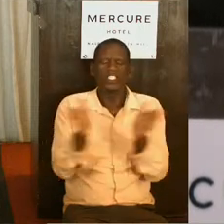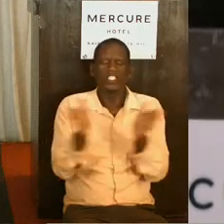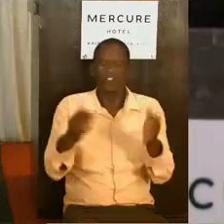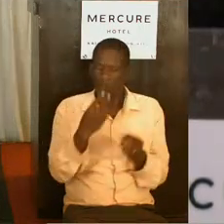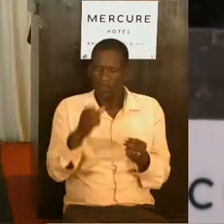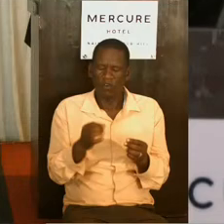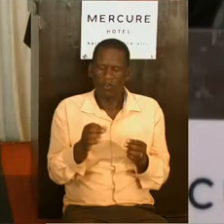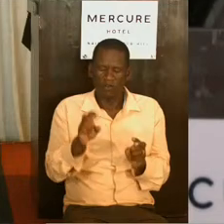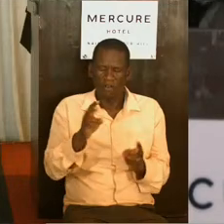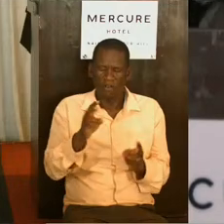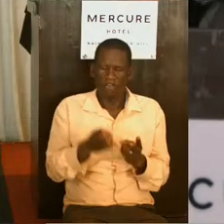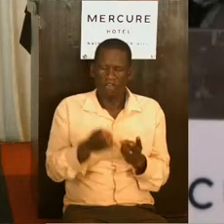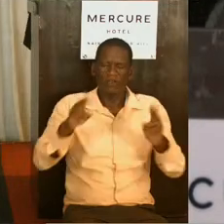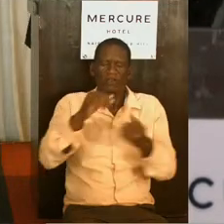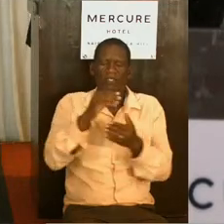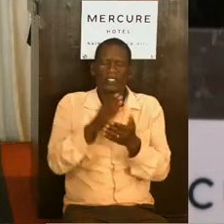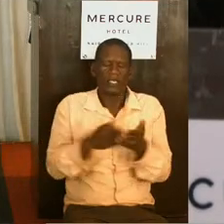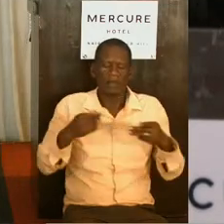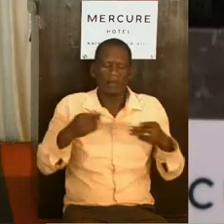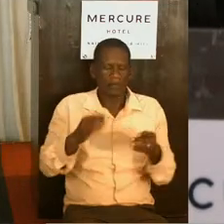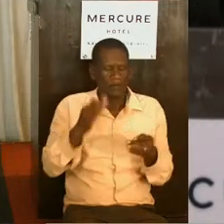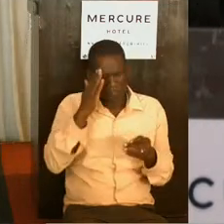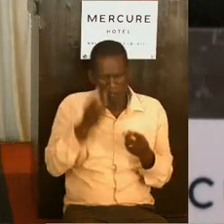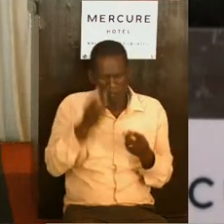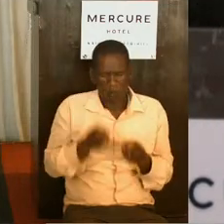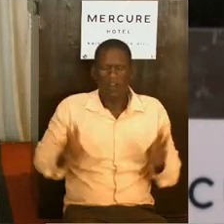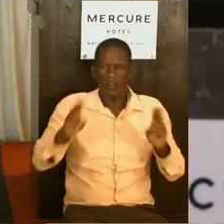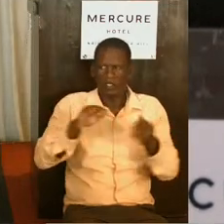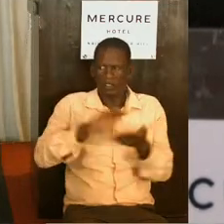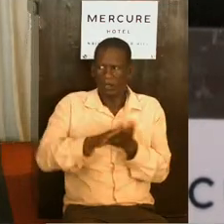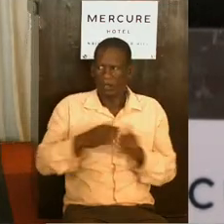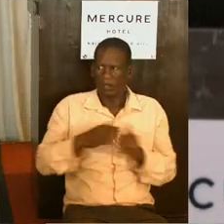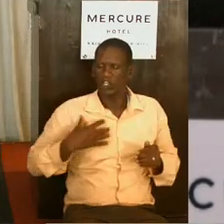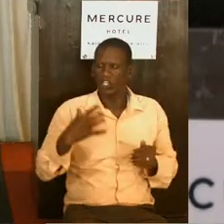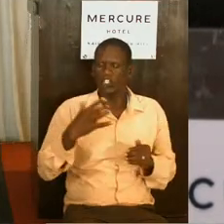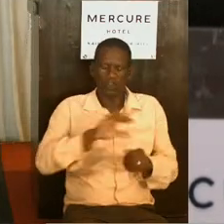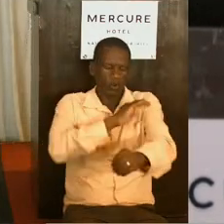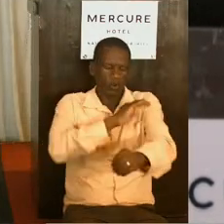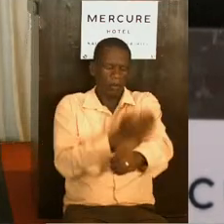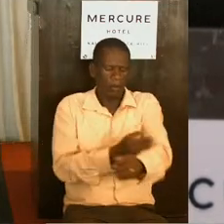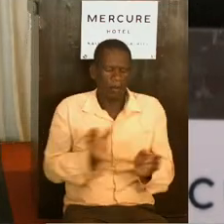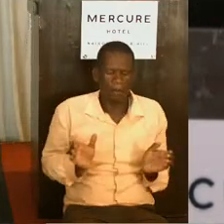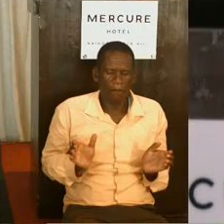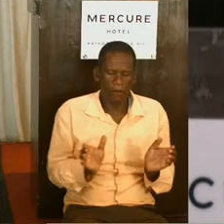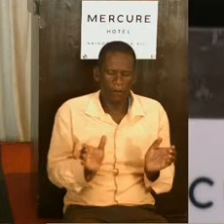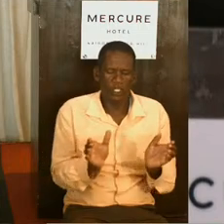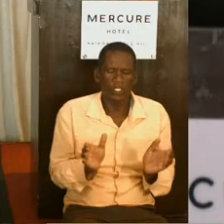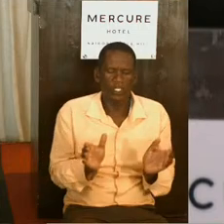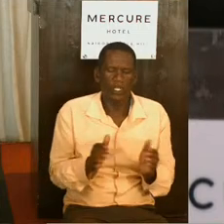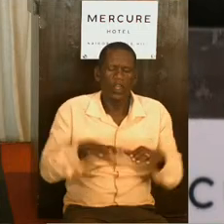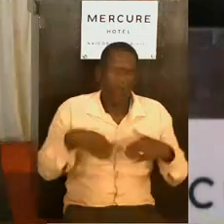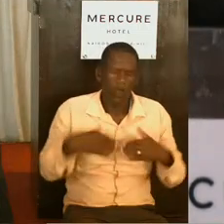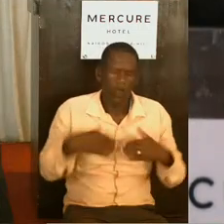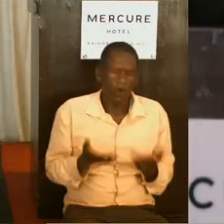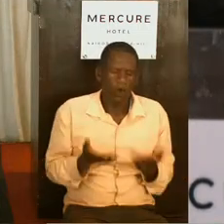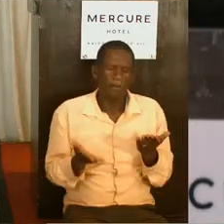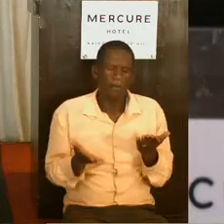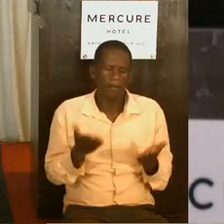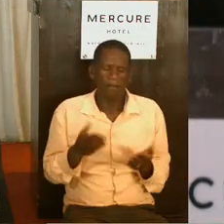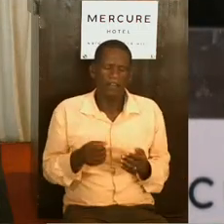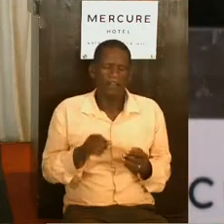value something about you is being wealthy or power pressure or maybe